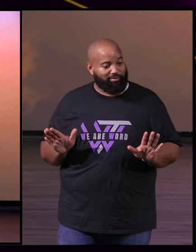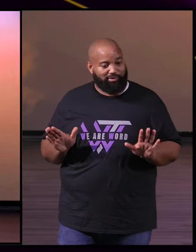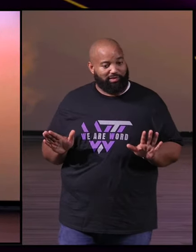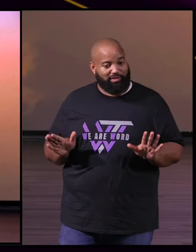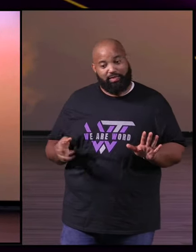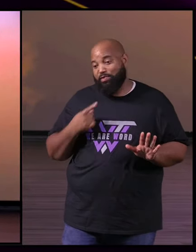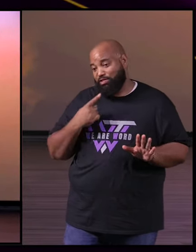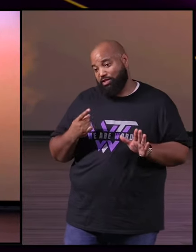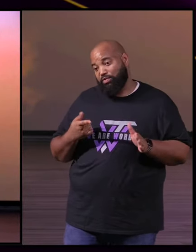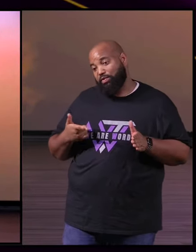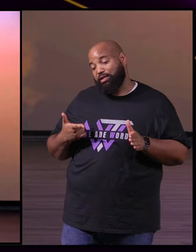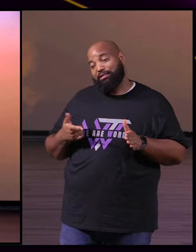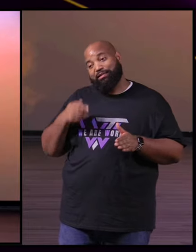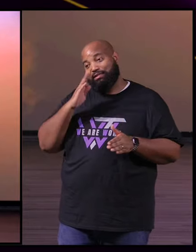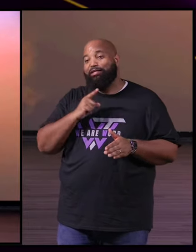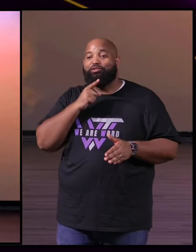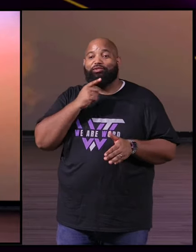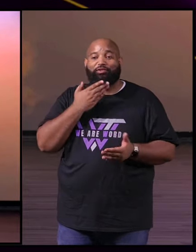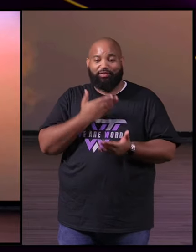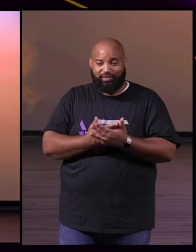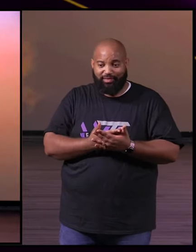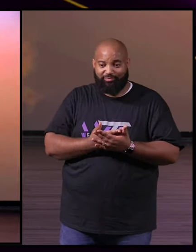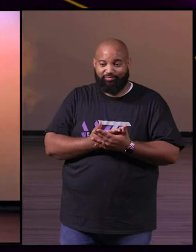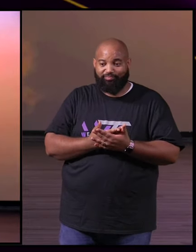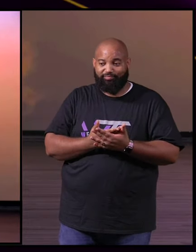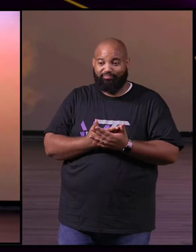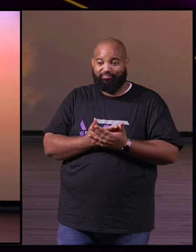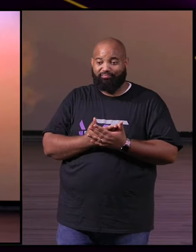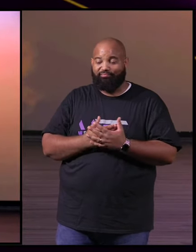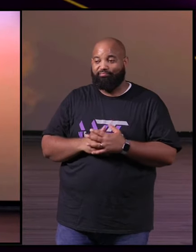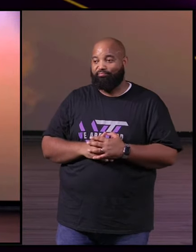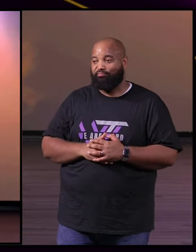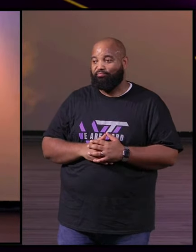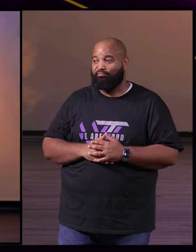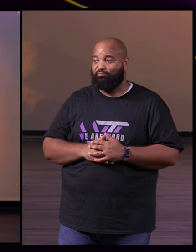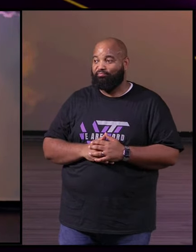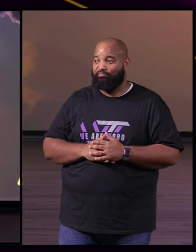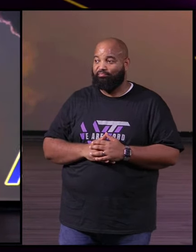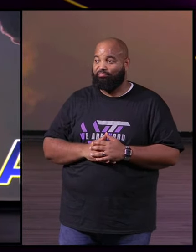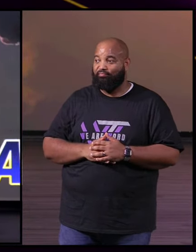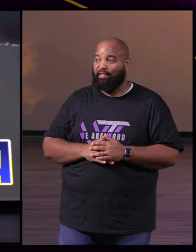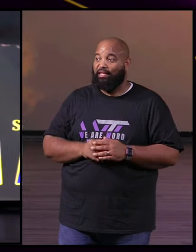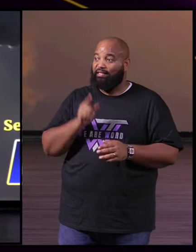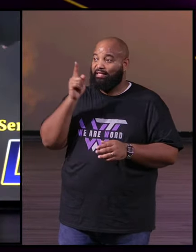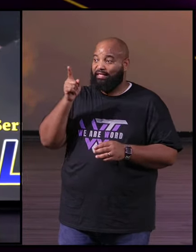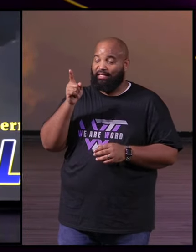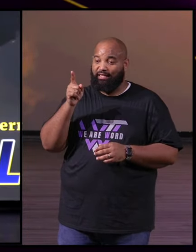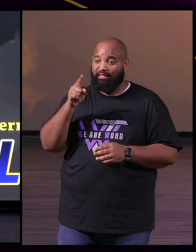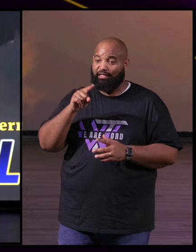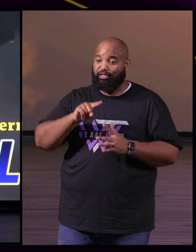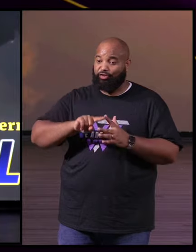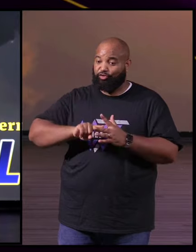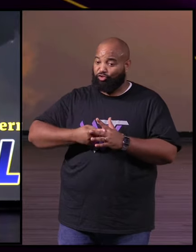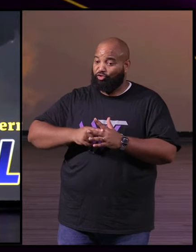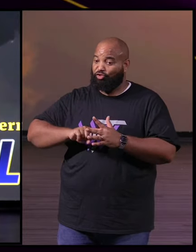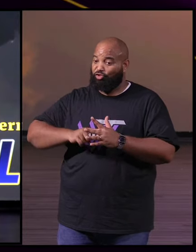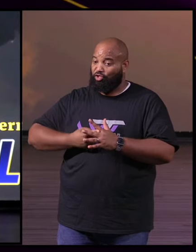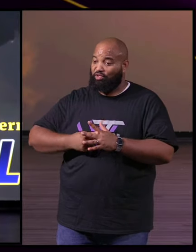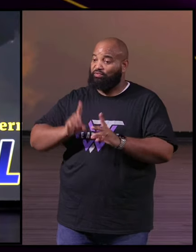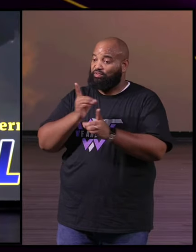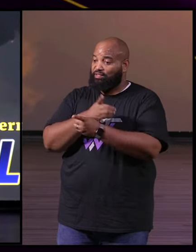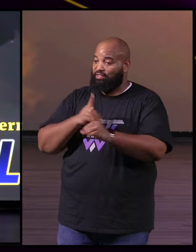Let me show you how good God is. God is so good that he initiates a